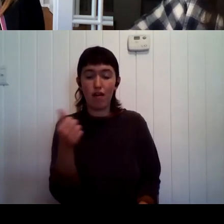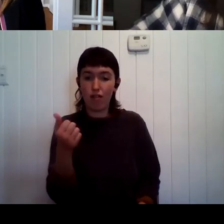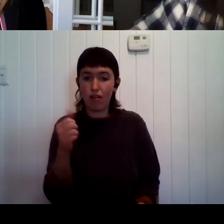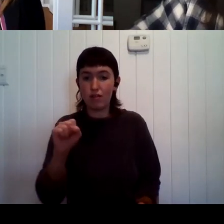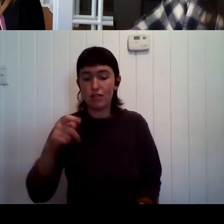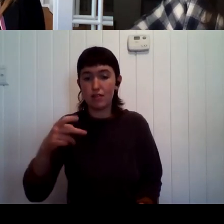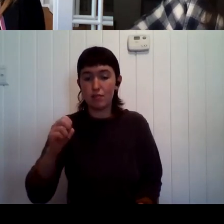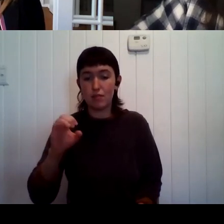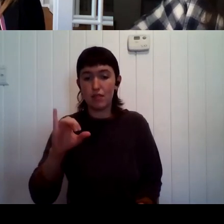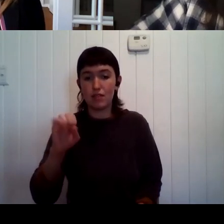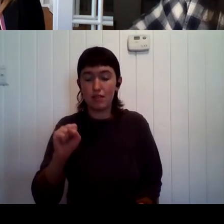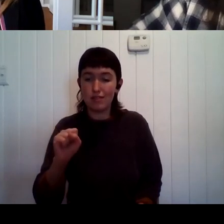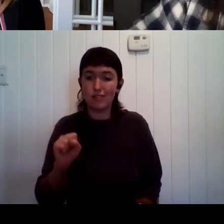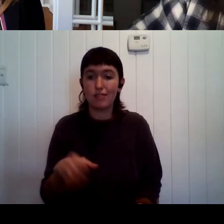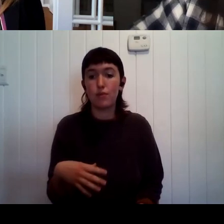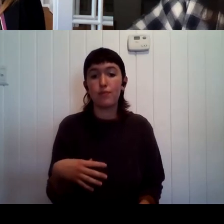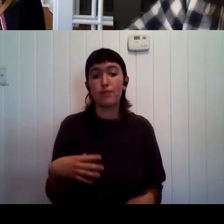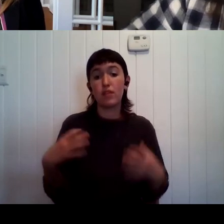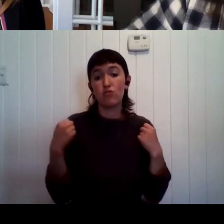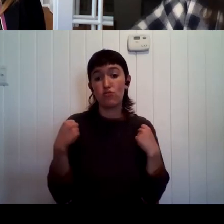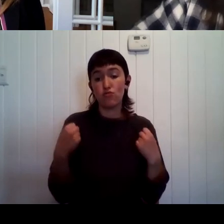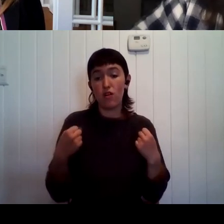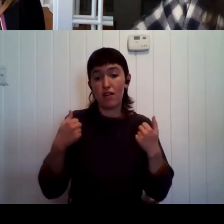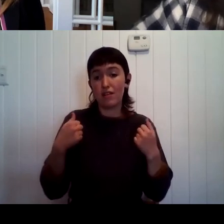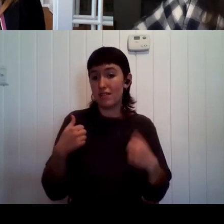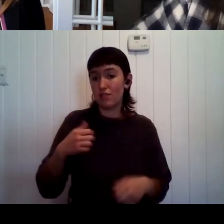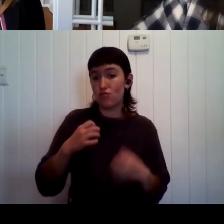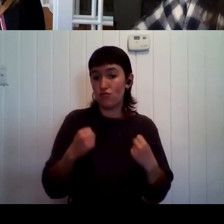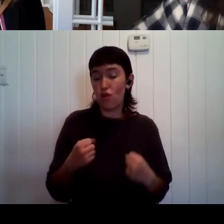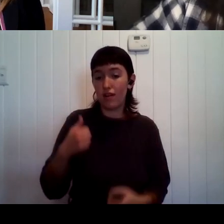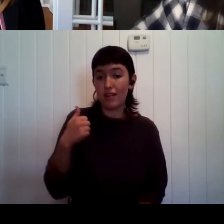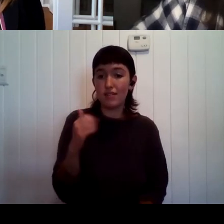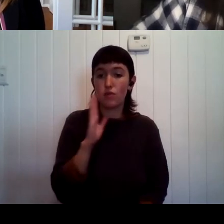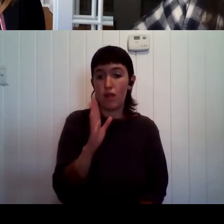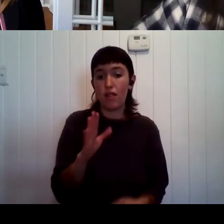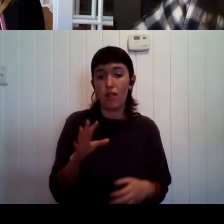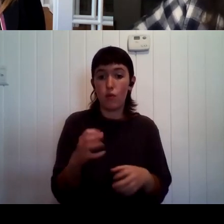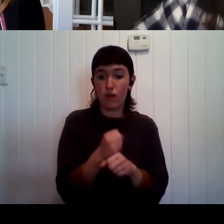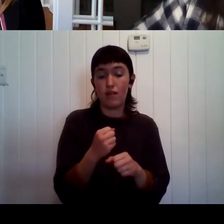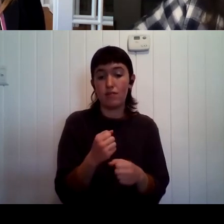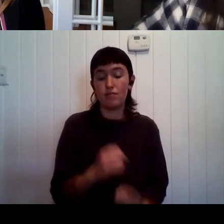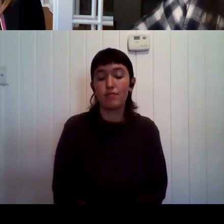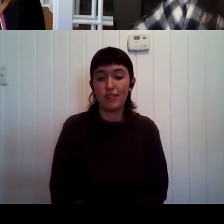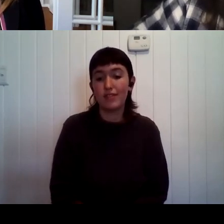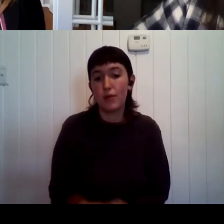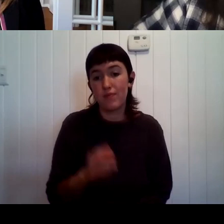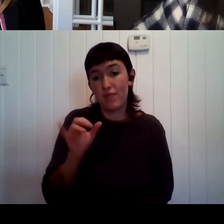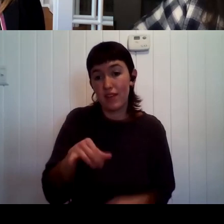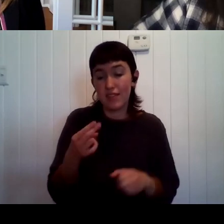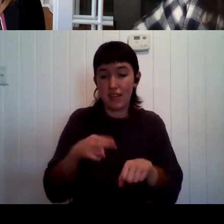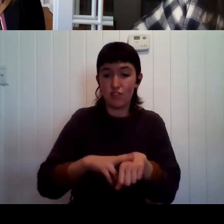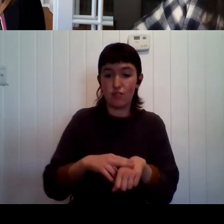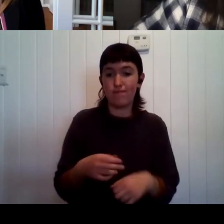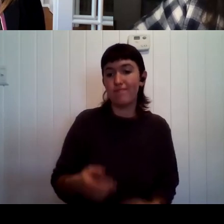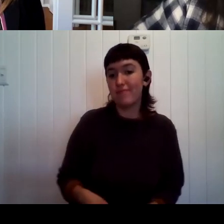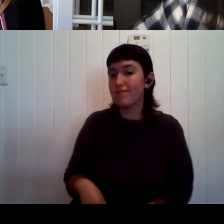survive. That's nature. That's nature. There's no supposed to. It just is. What happens, happens. Let's